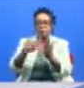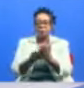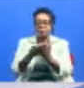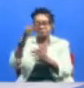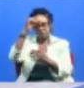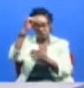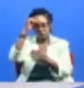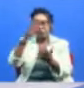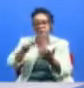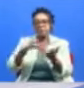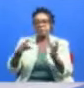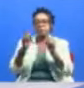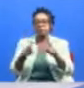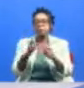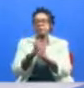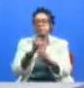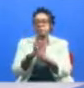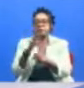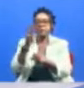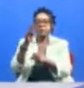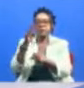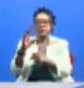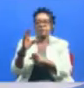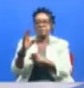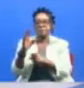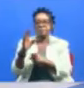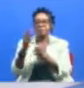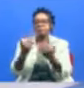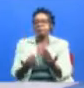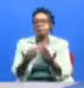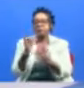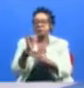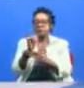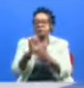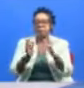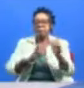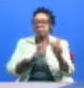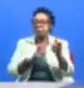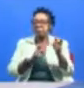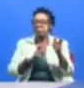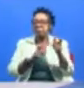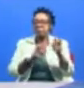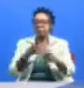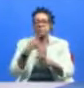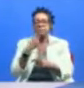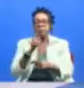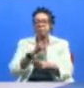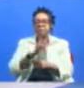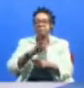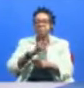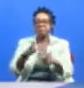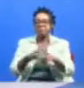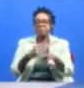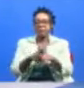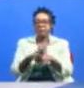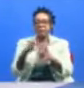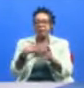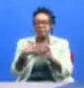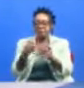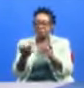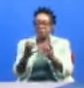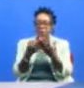exclusively run on the Kenya Broadcast Corporation has been termed as dictatorial and aimed at clawing back on media freedom